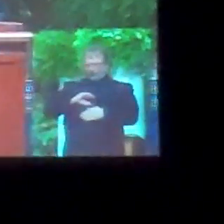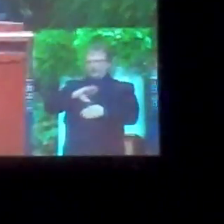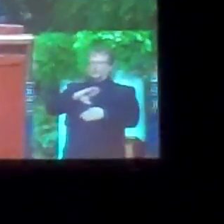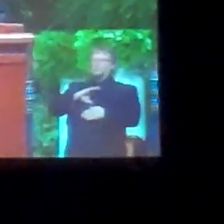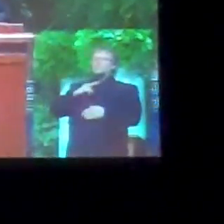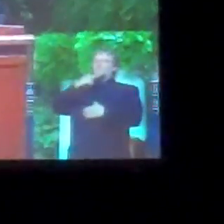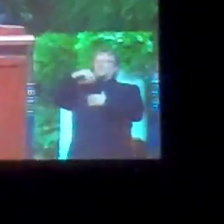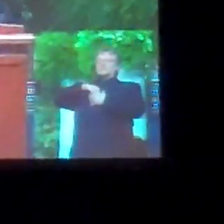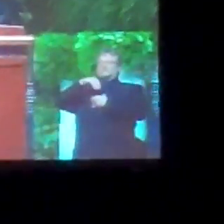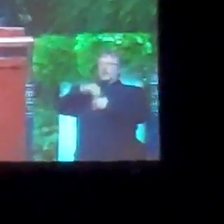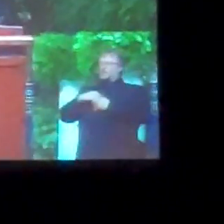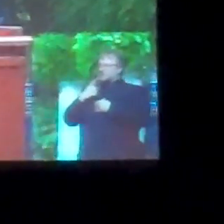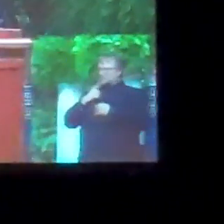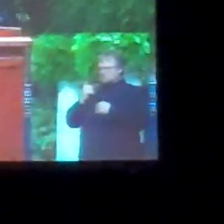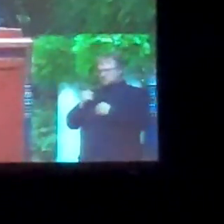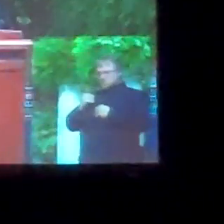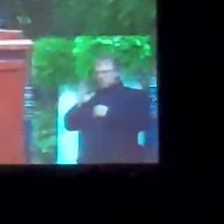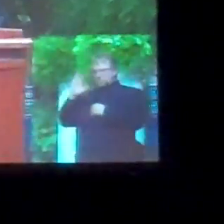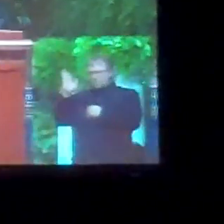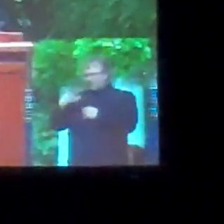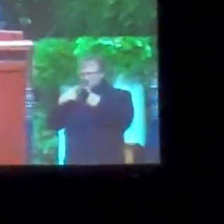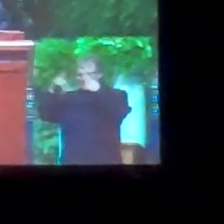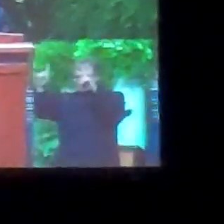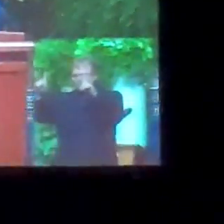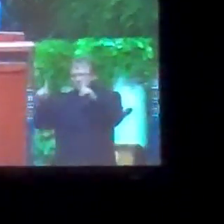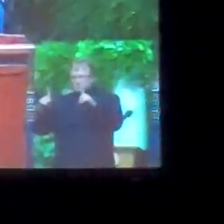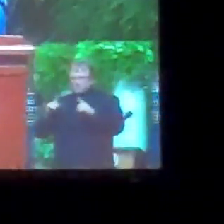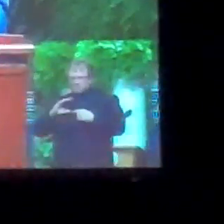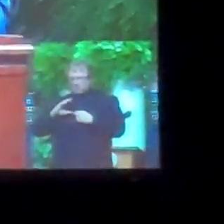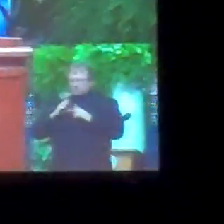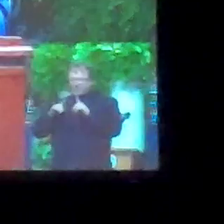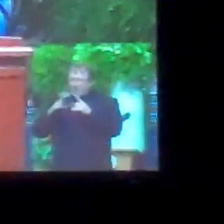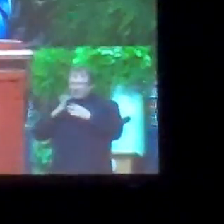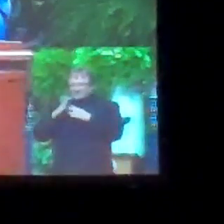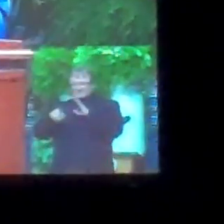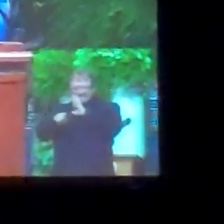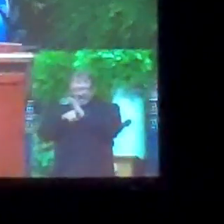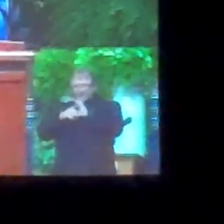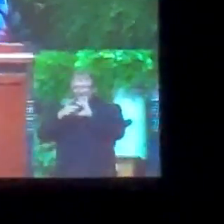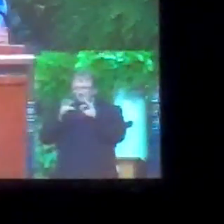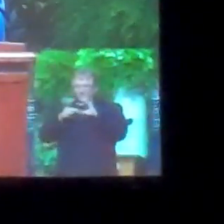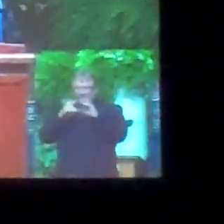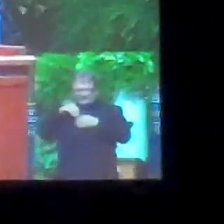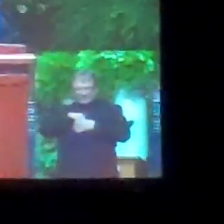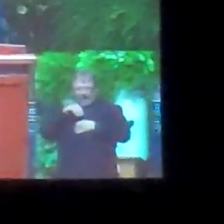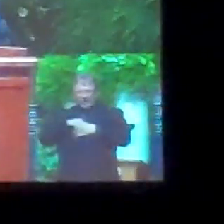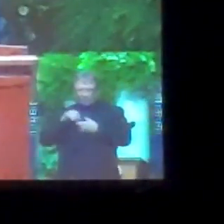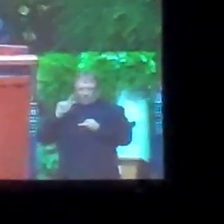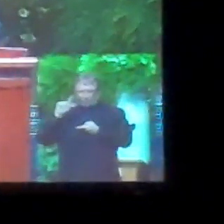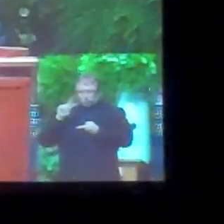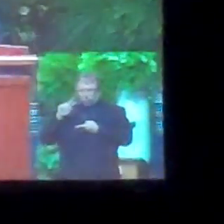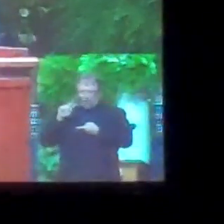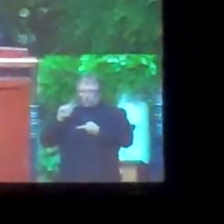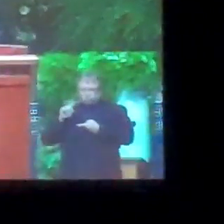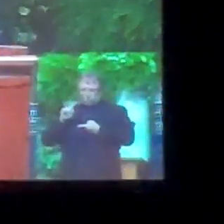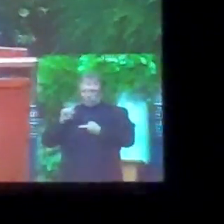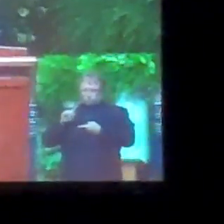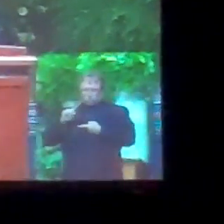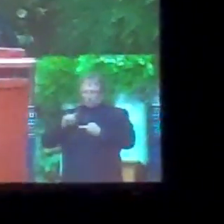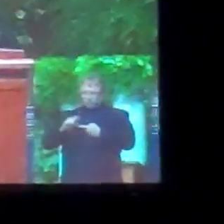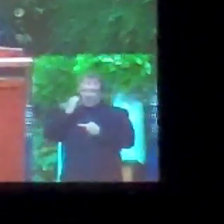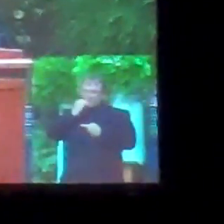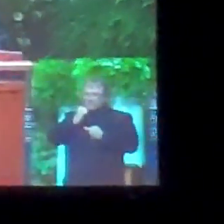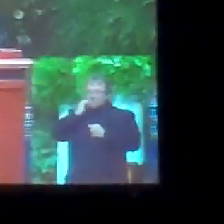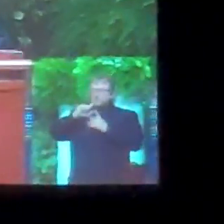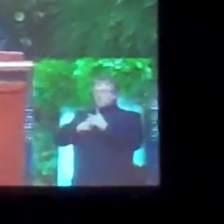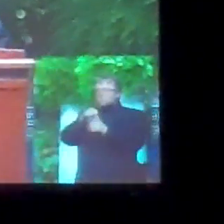Aubrey, you will never make it, got quieter every day. I learned to love what I was doing, and I found out